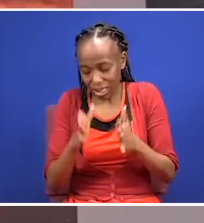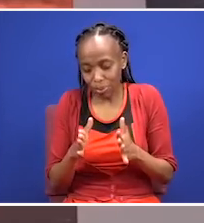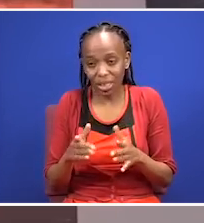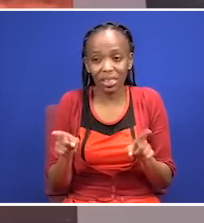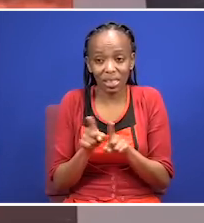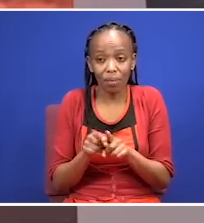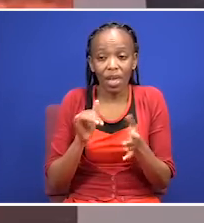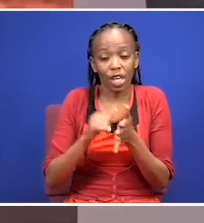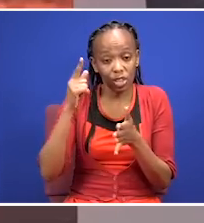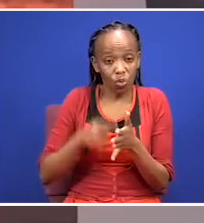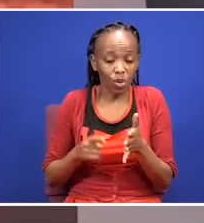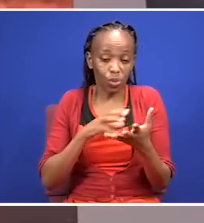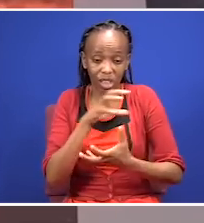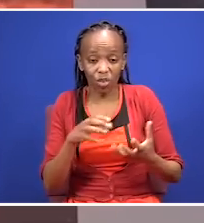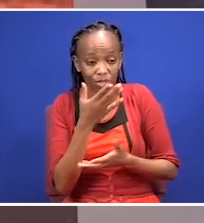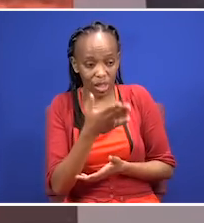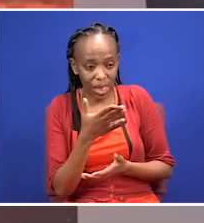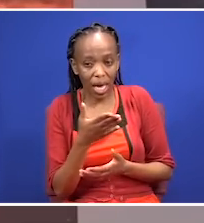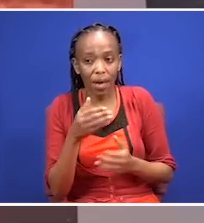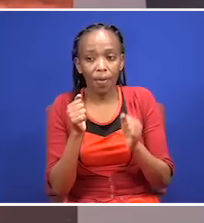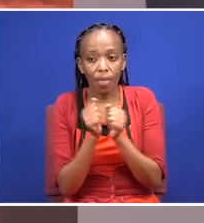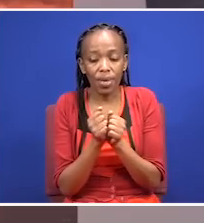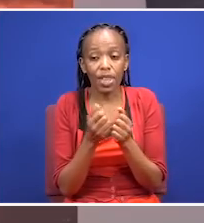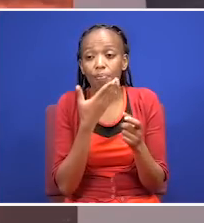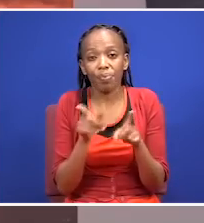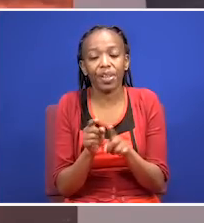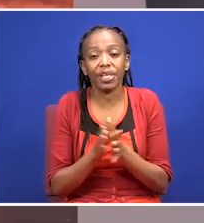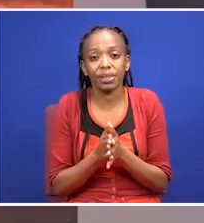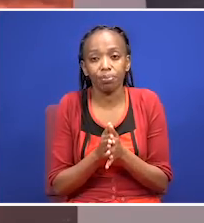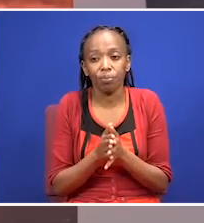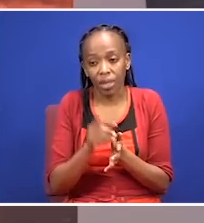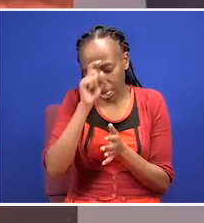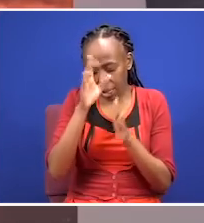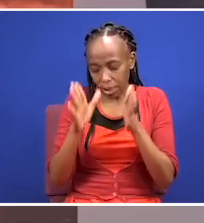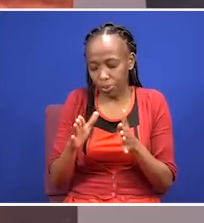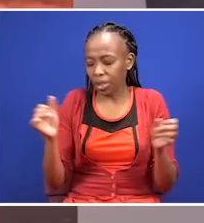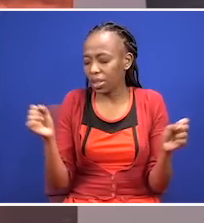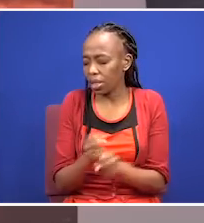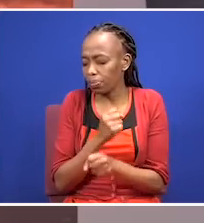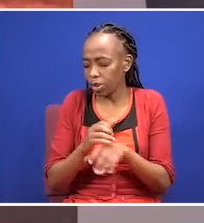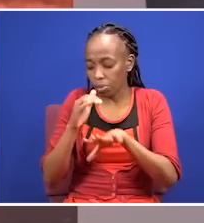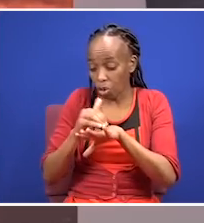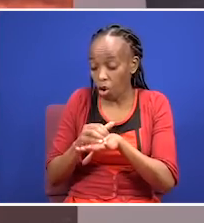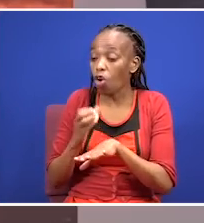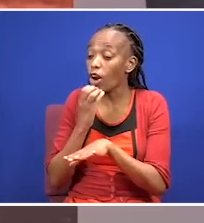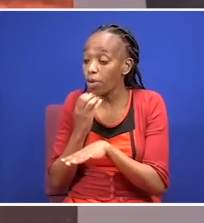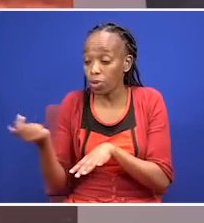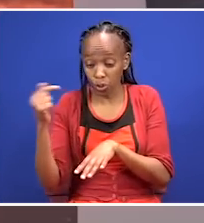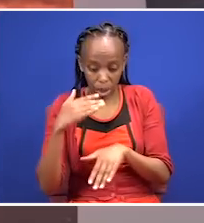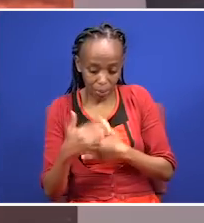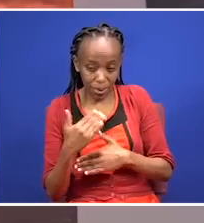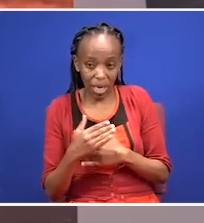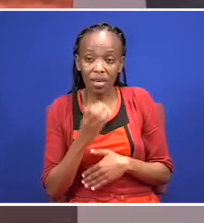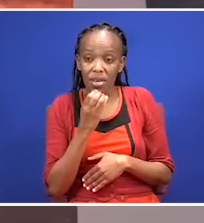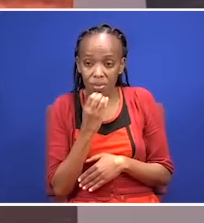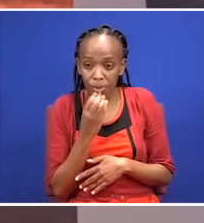maybe this is what was the confusion among the brothers an egyptian would never call upon a hebrew to come close